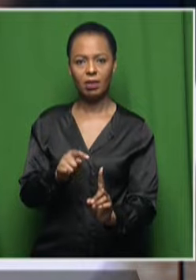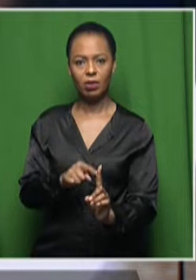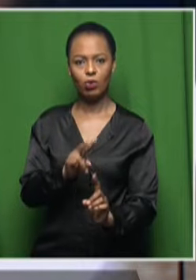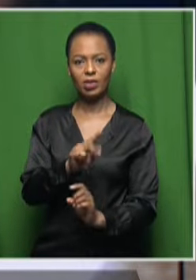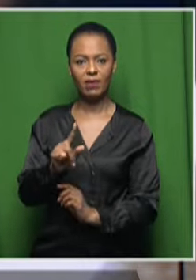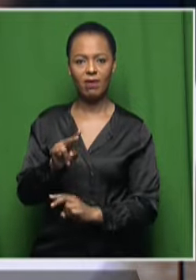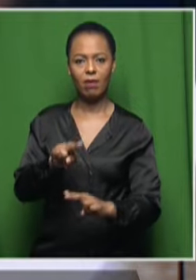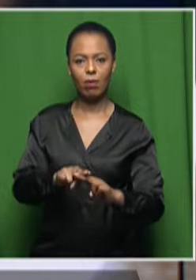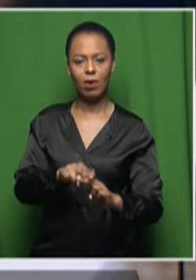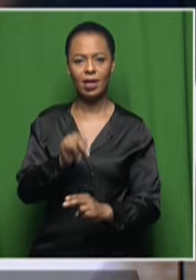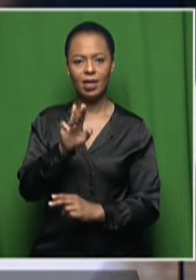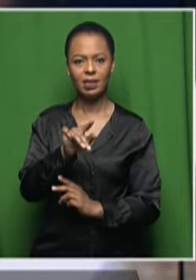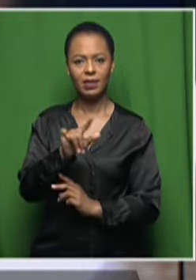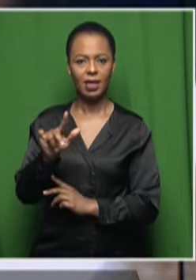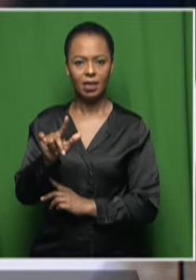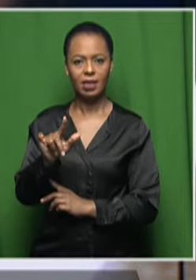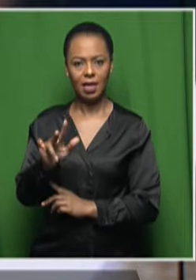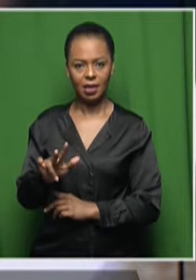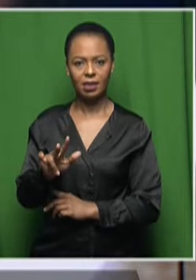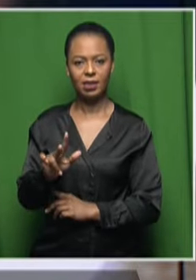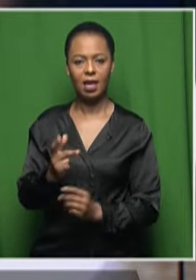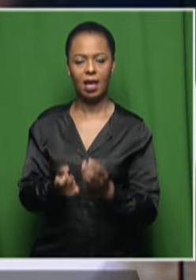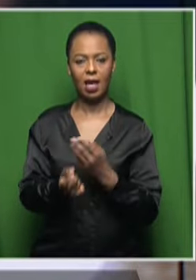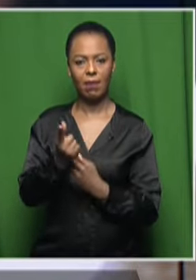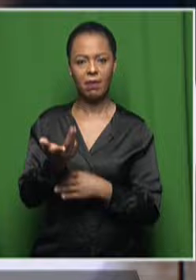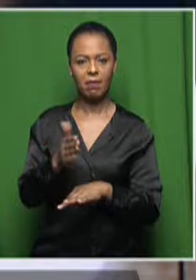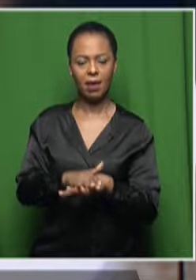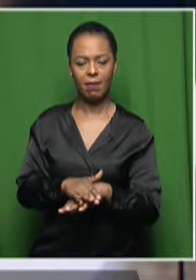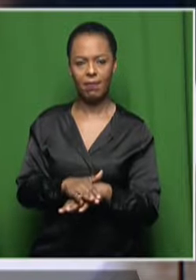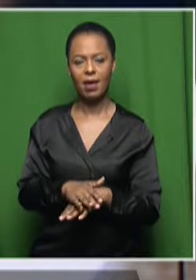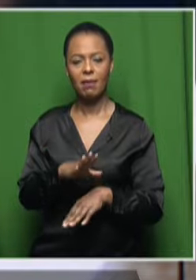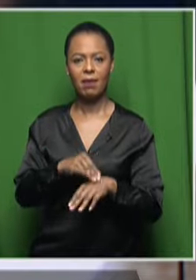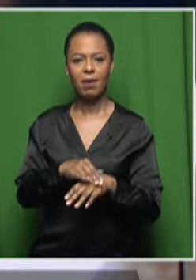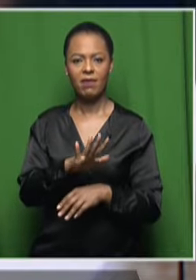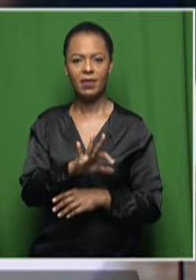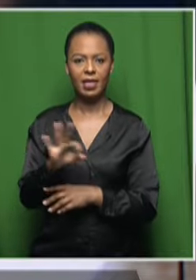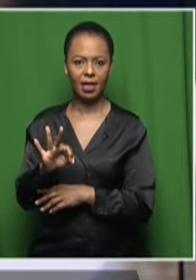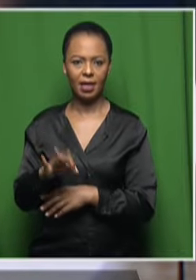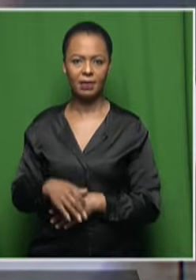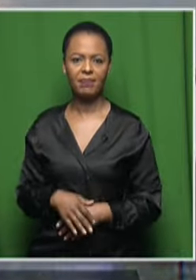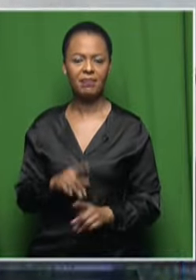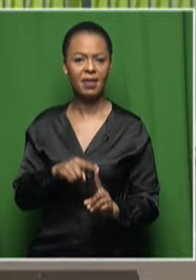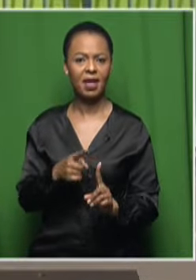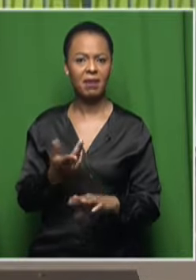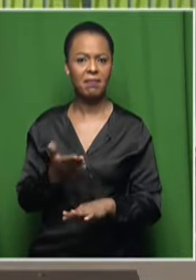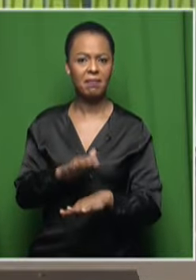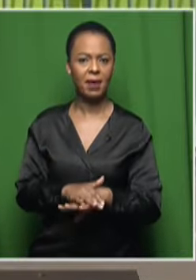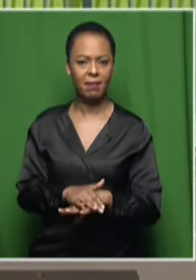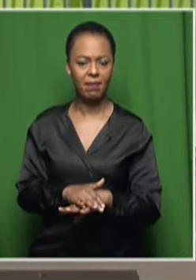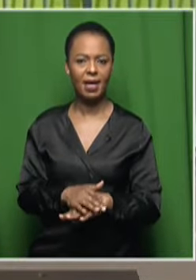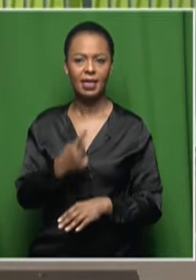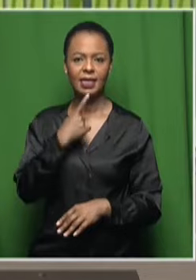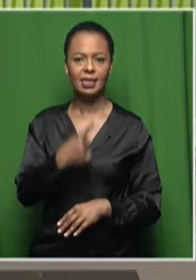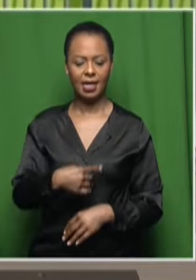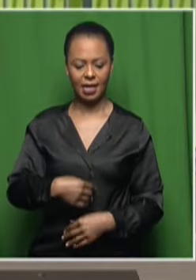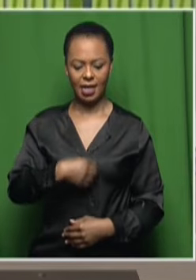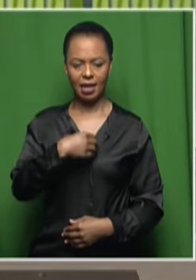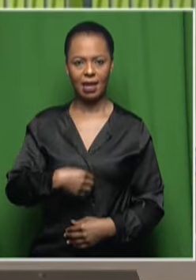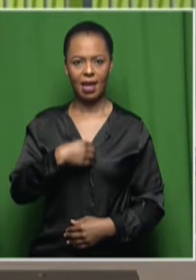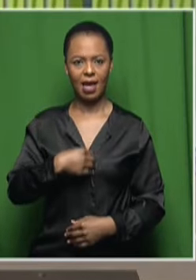of February 1978 at the age of 53 years. His death was officially attributed to lung cancer